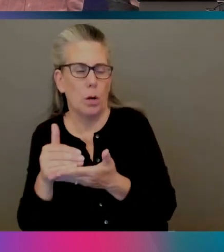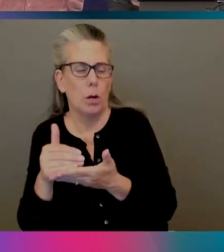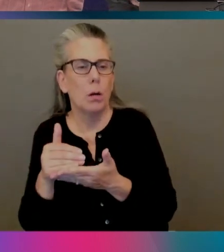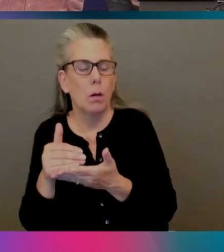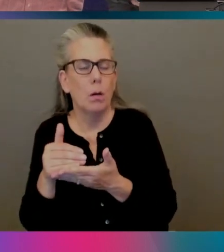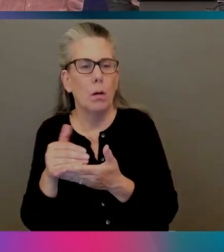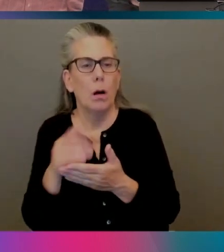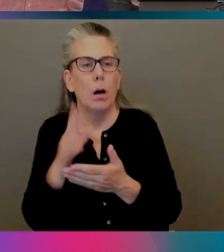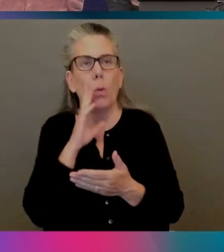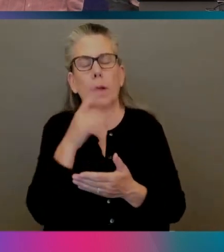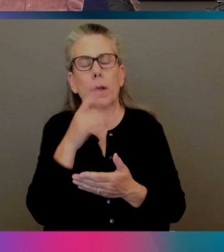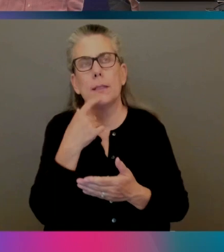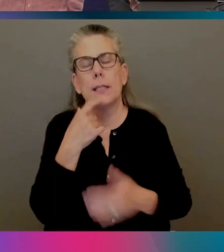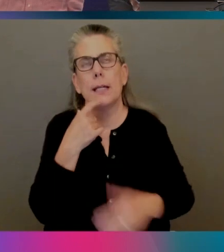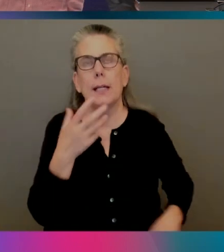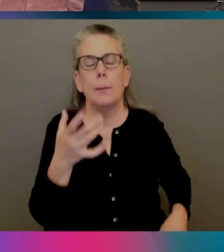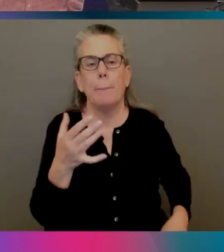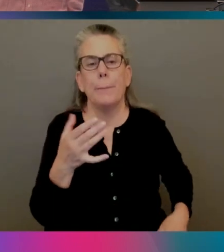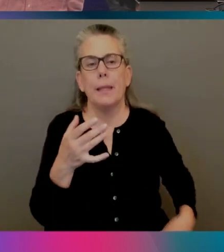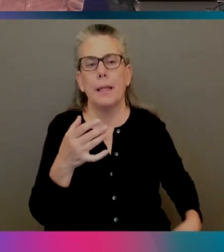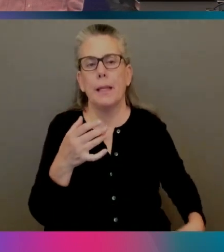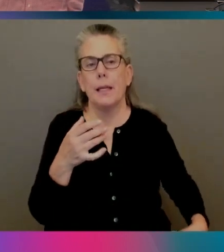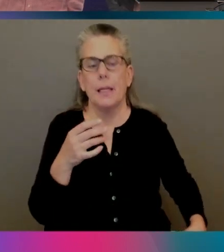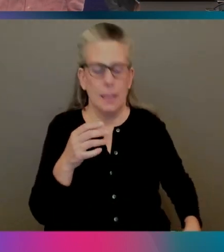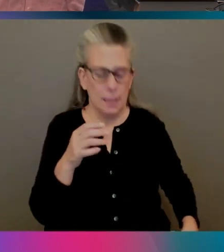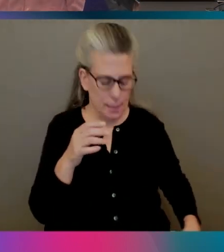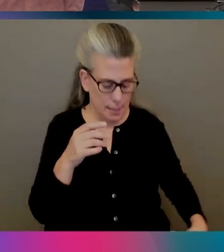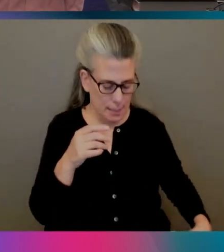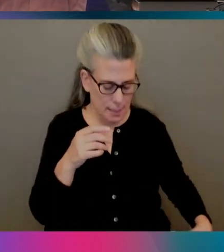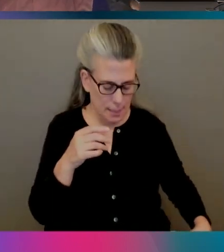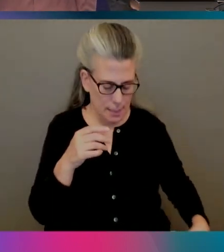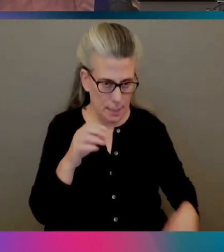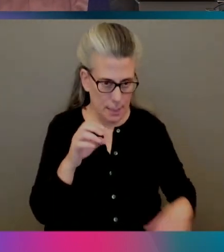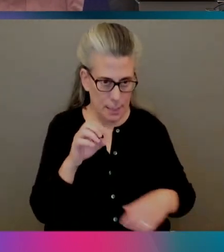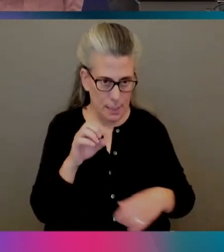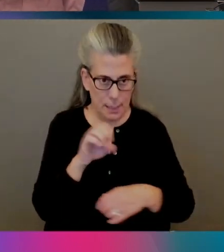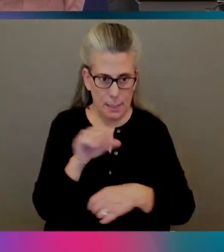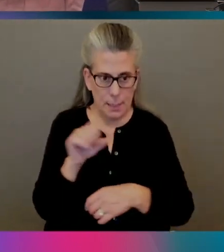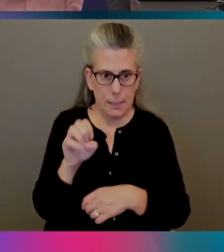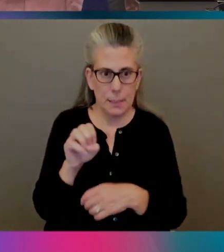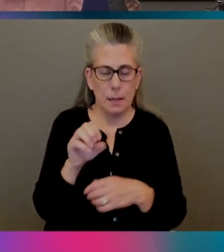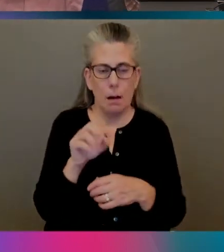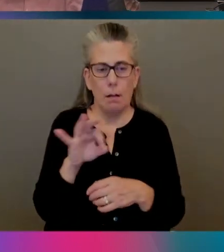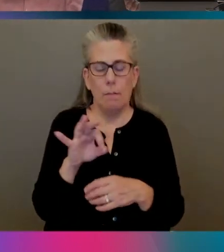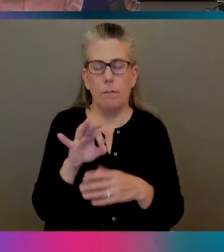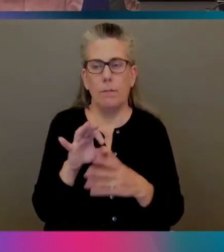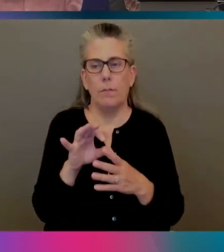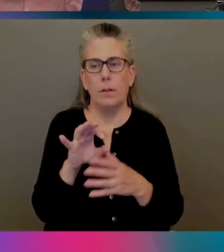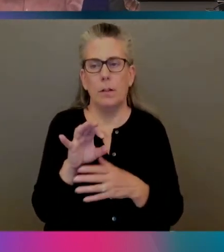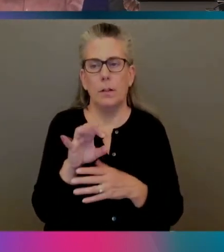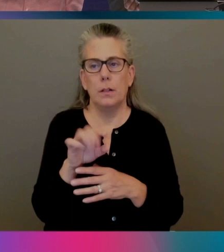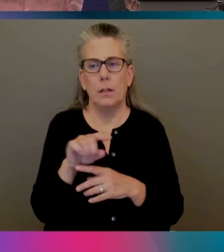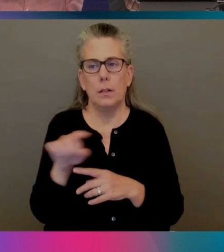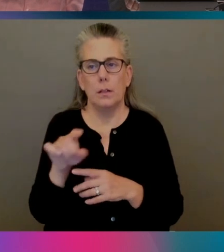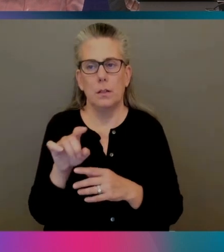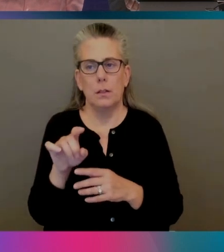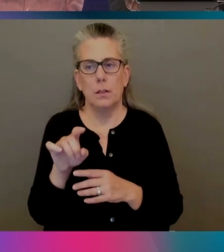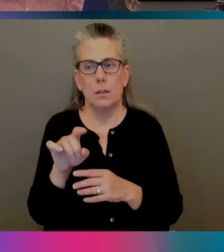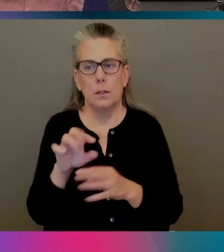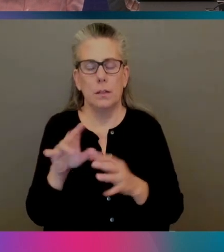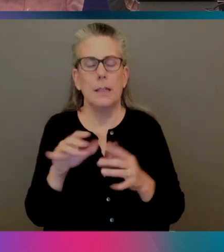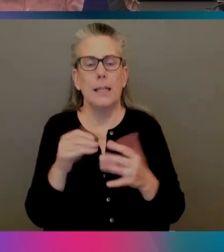keys of the JSON. Yeah, so now it's once again trying to complete my